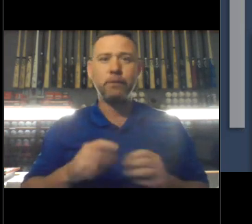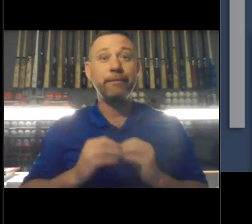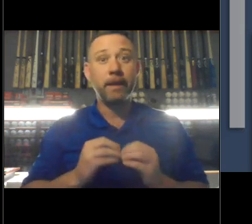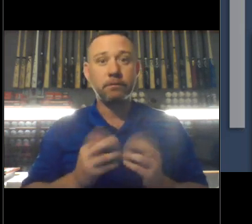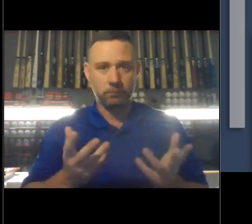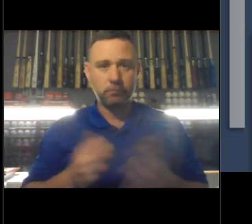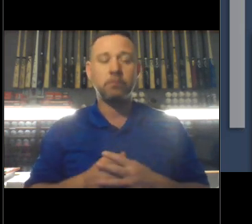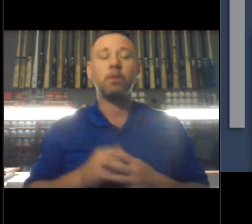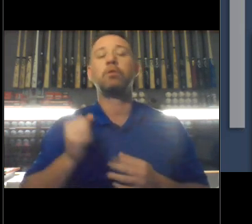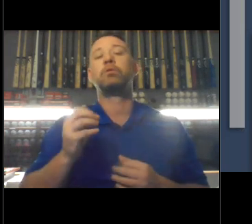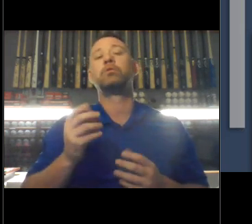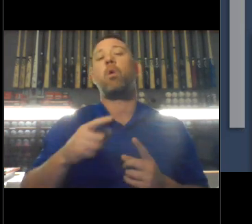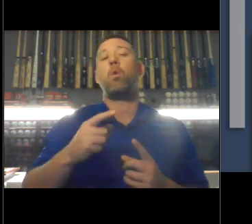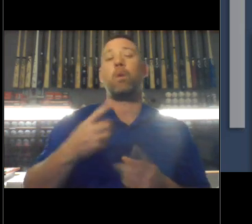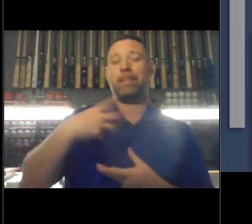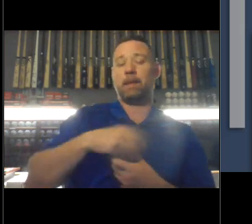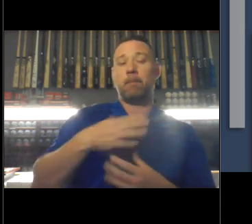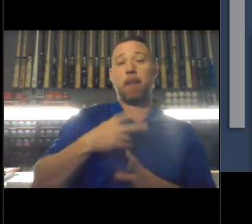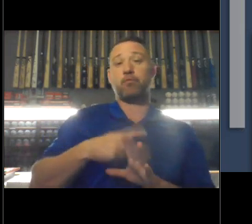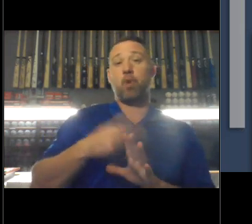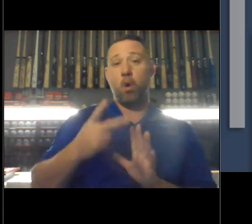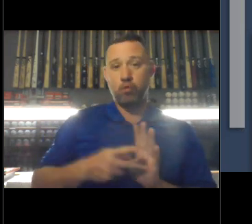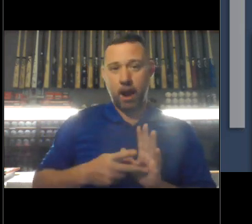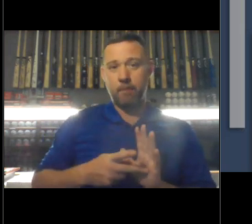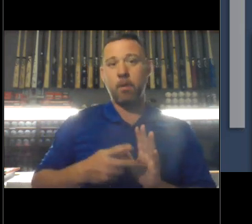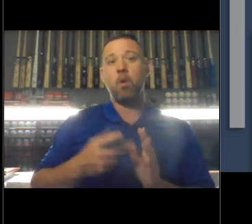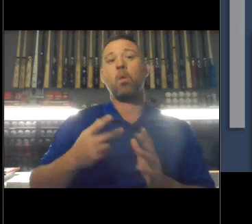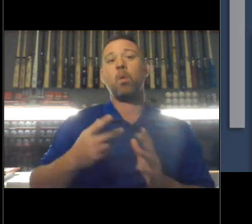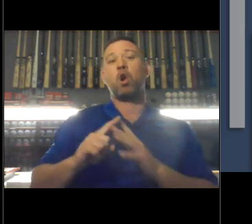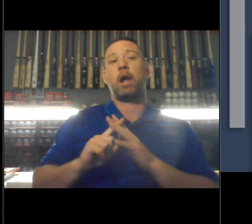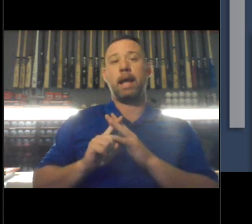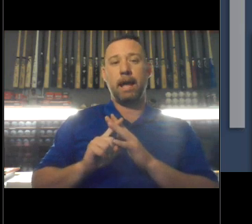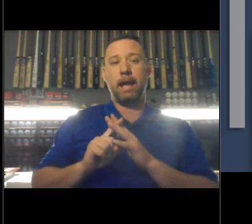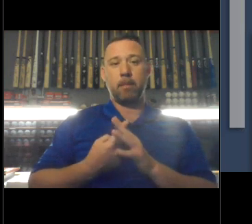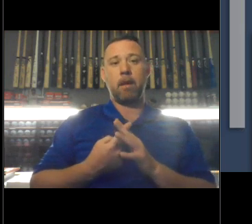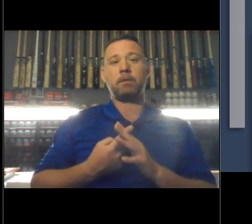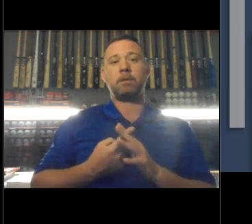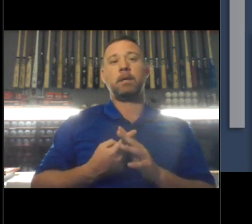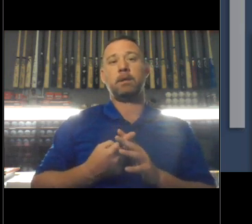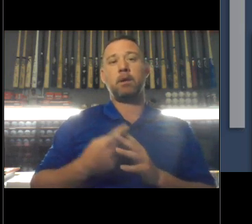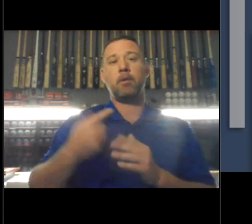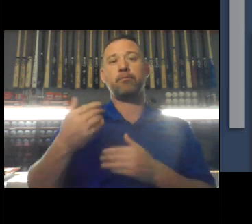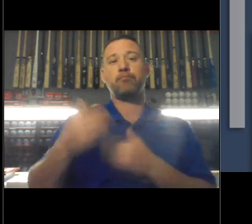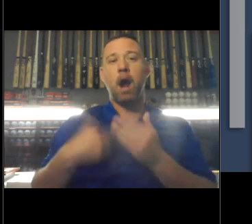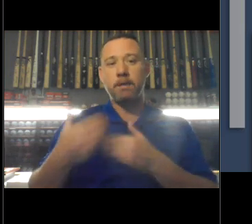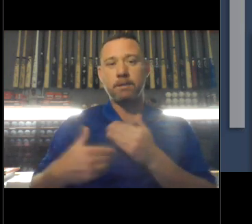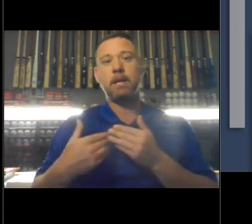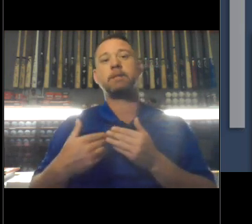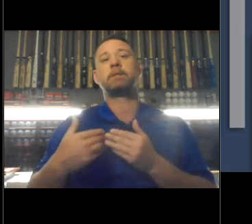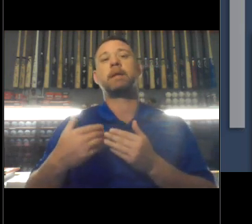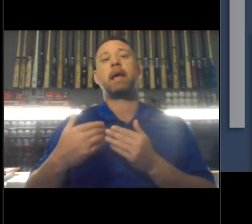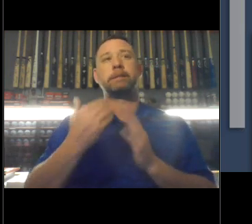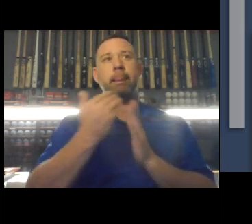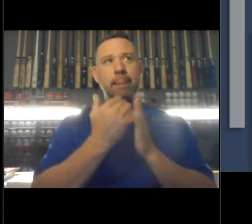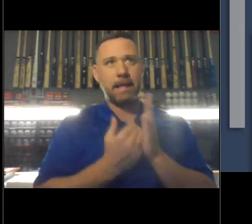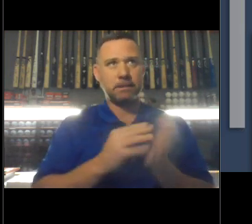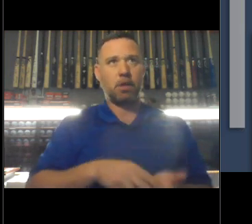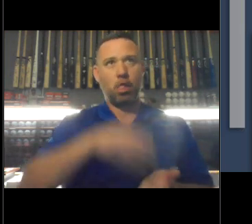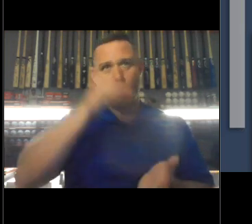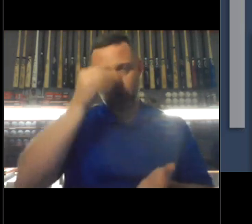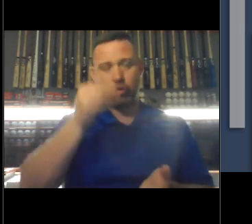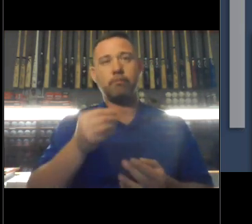and so within my program, we are implementing processes such as lessons learned and really